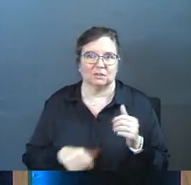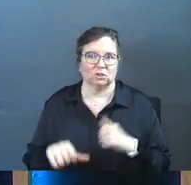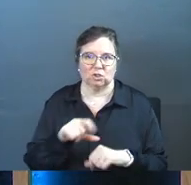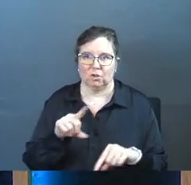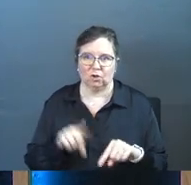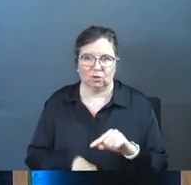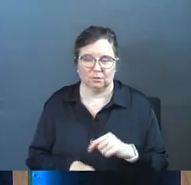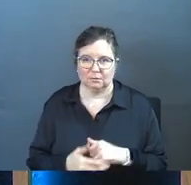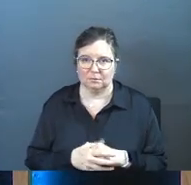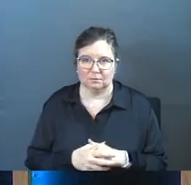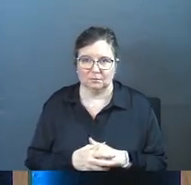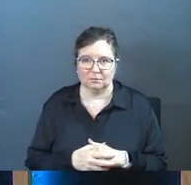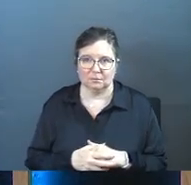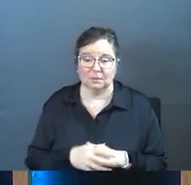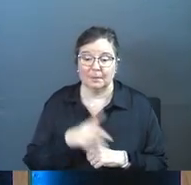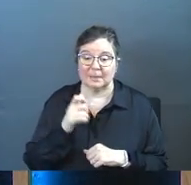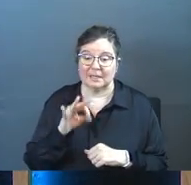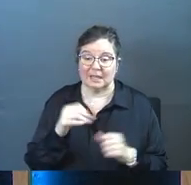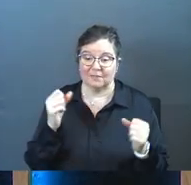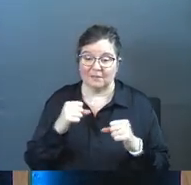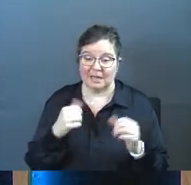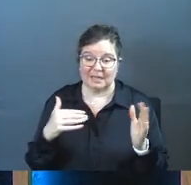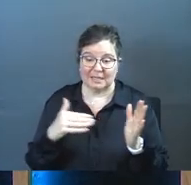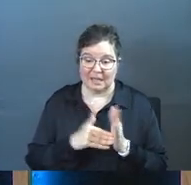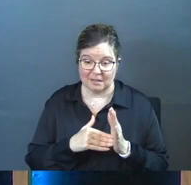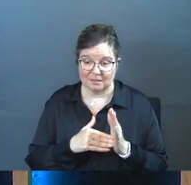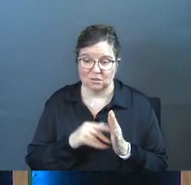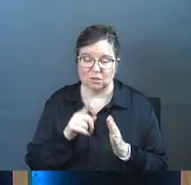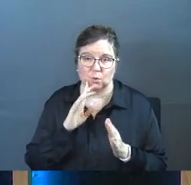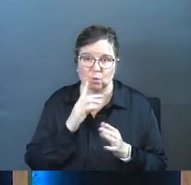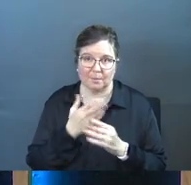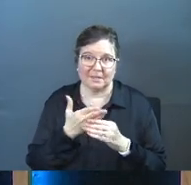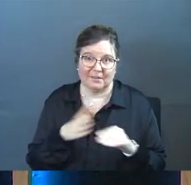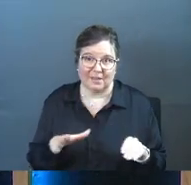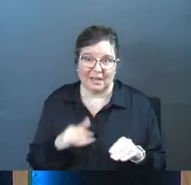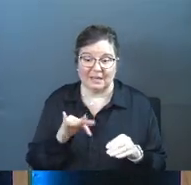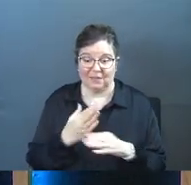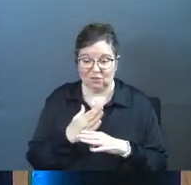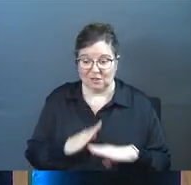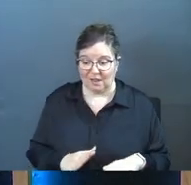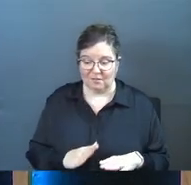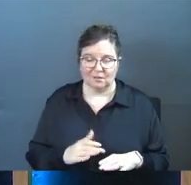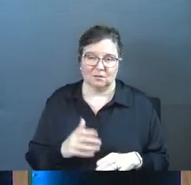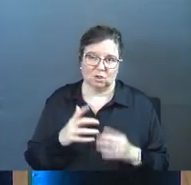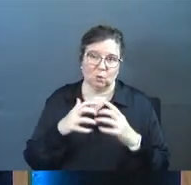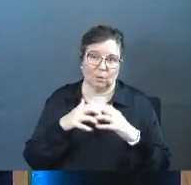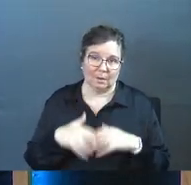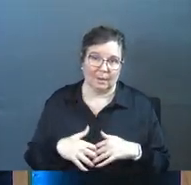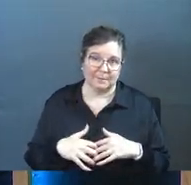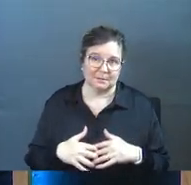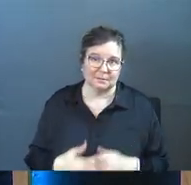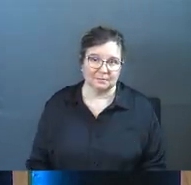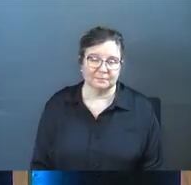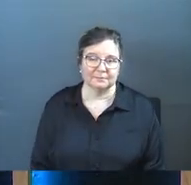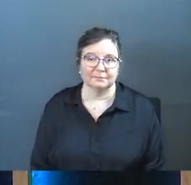other. Because if you're fighting against, you'll be divided. And if you're divided, you'll collapse.